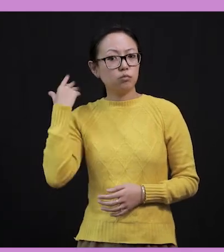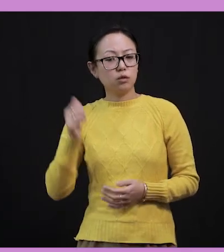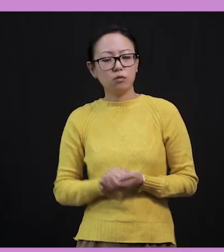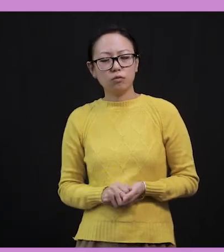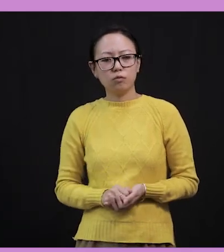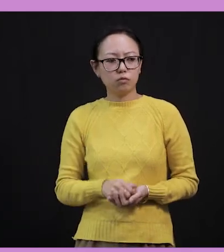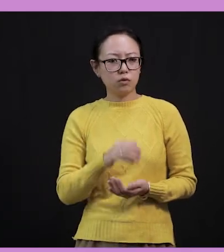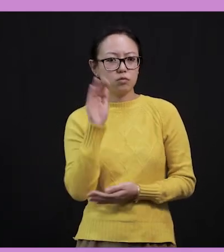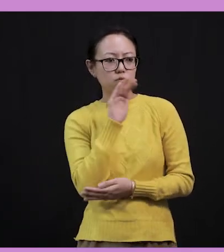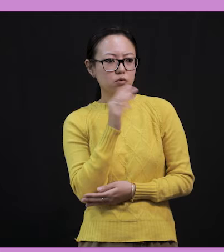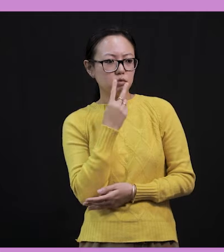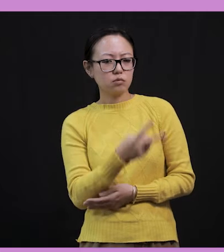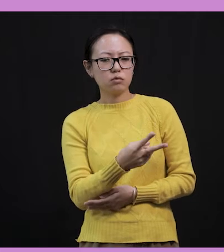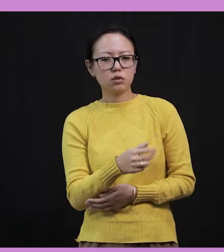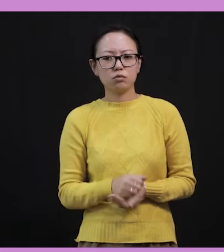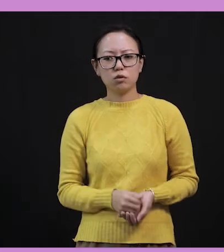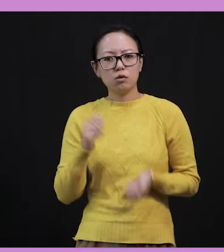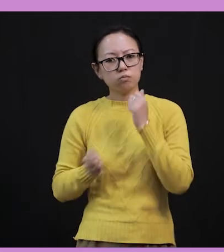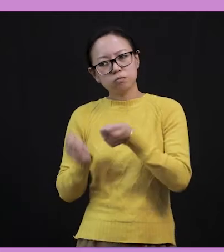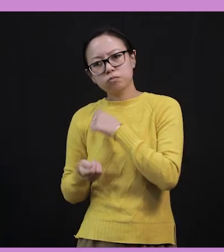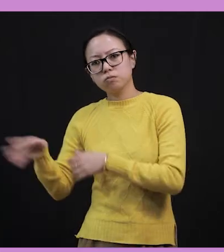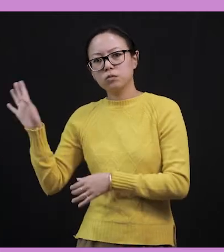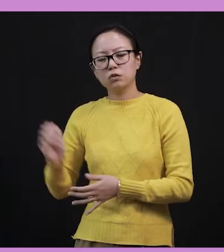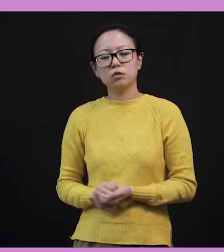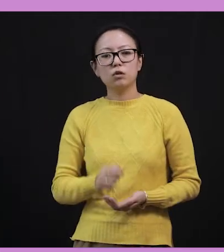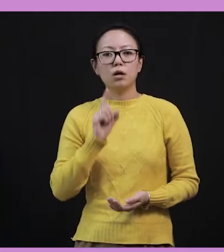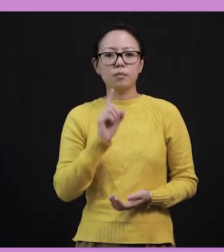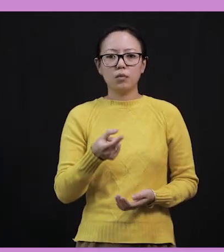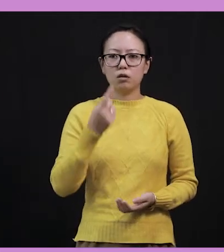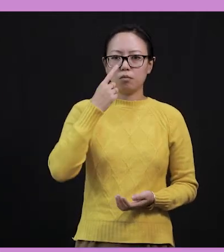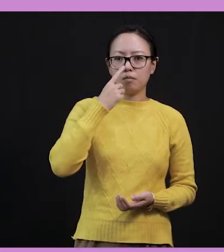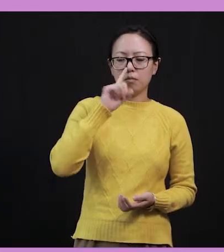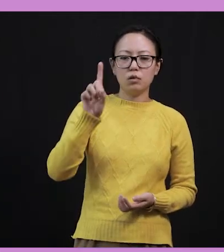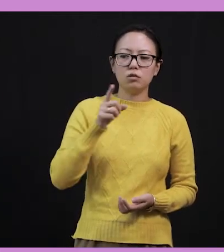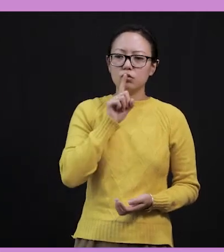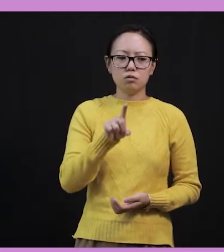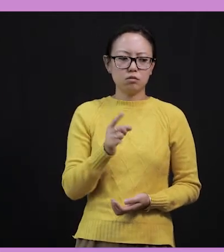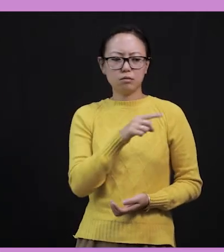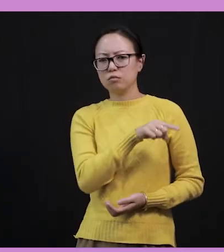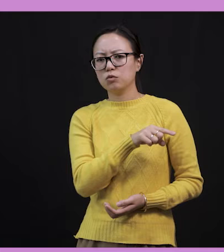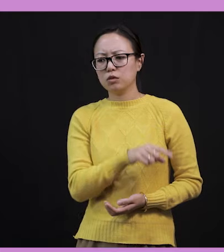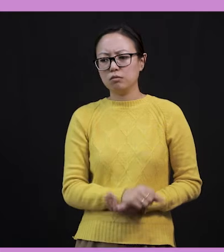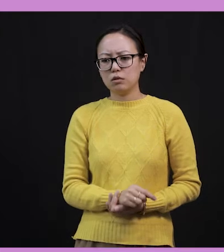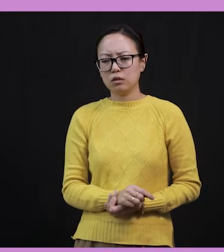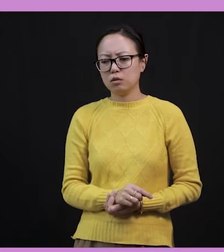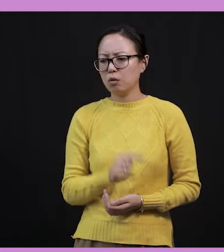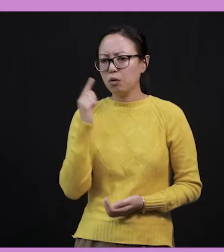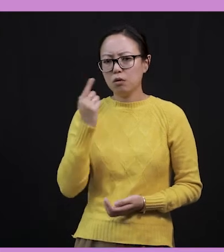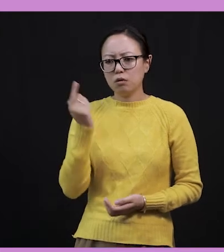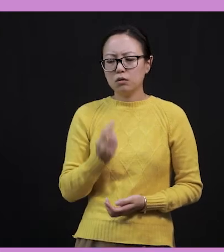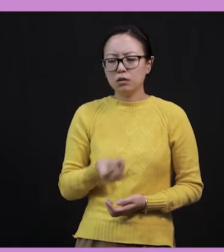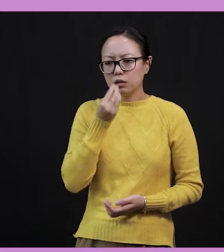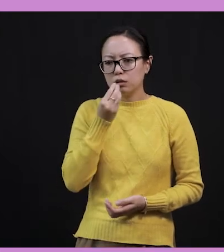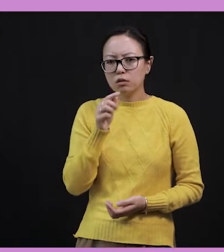the snake to be dangerous. But it is his mother who says that this kind of a snake only eats insects.